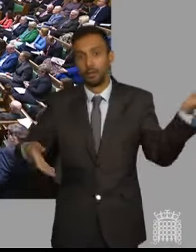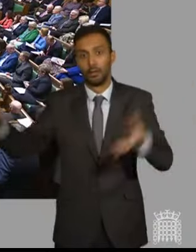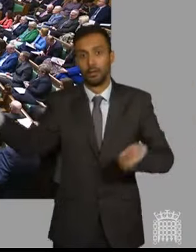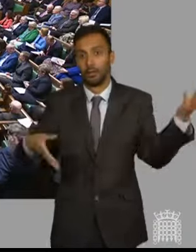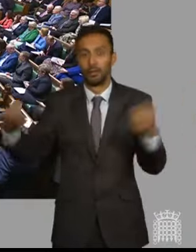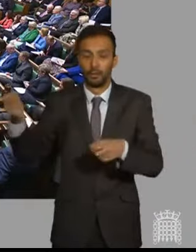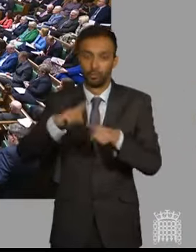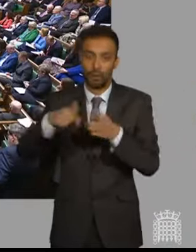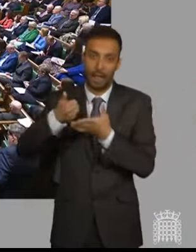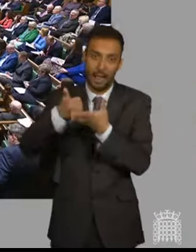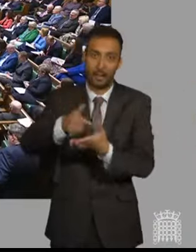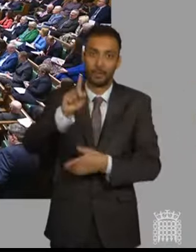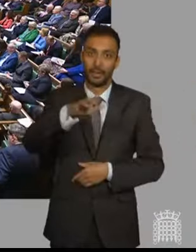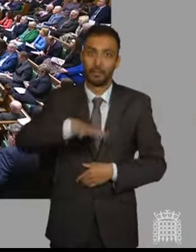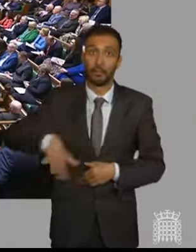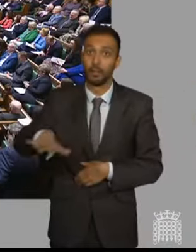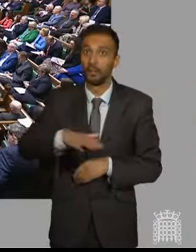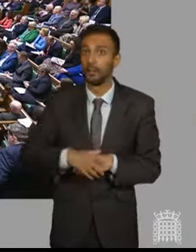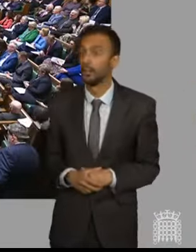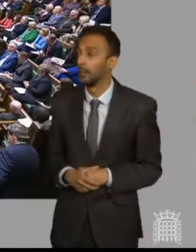Thank you, Mr. Speaker.